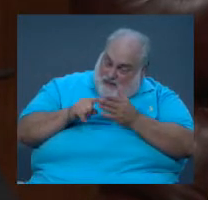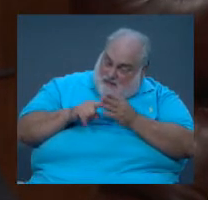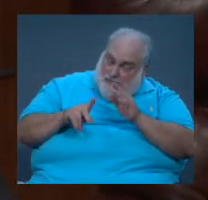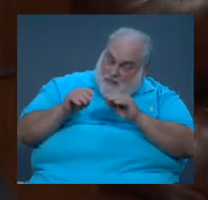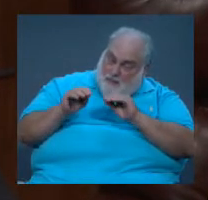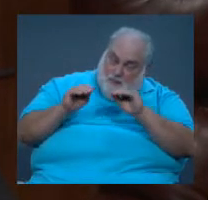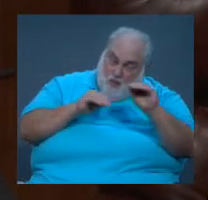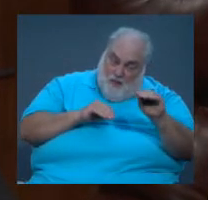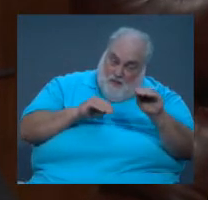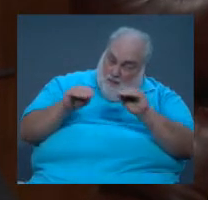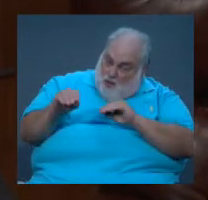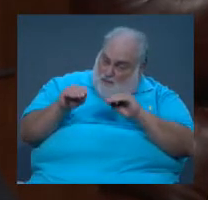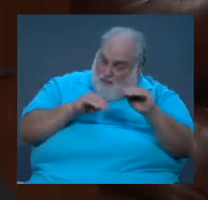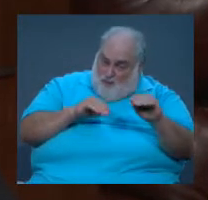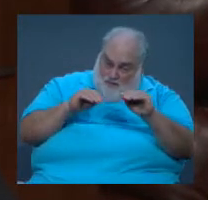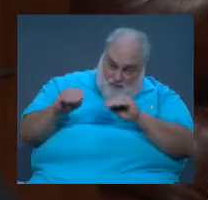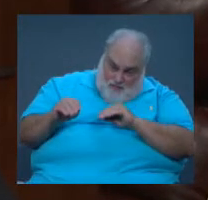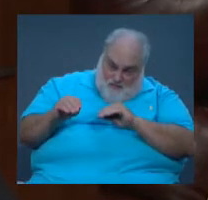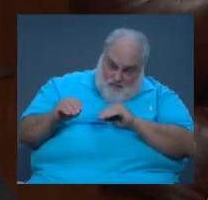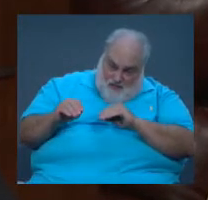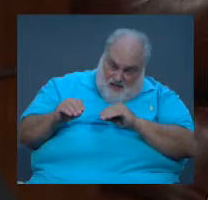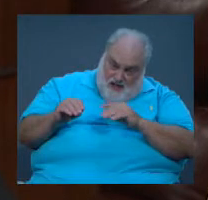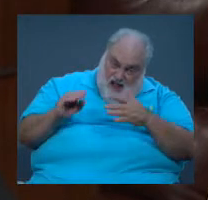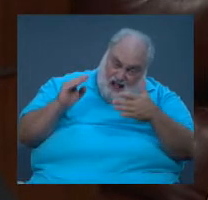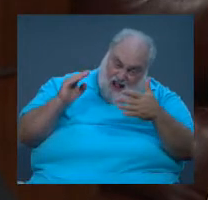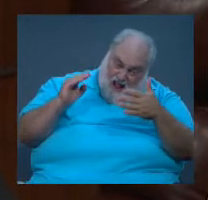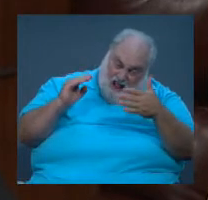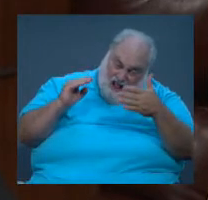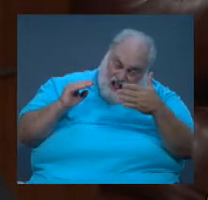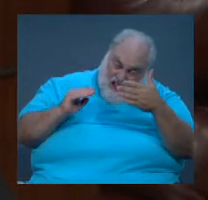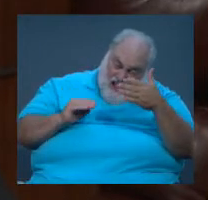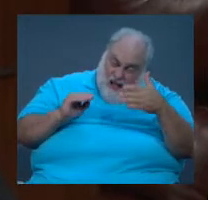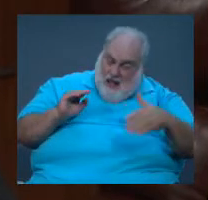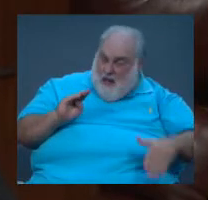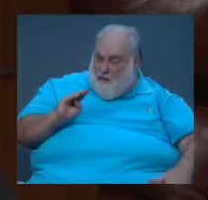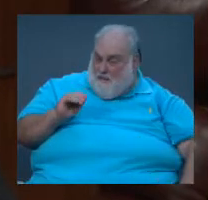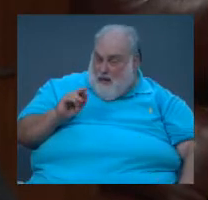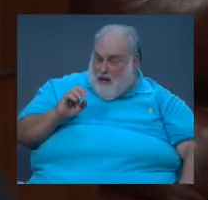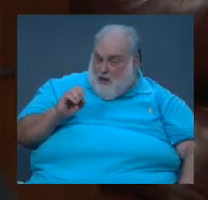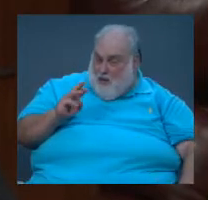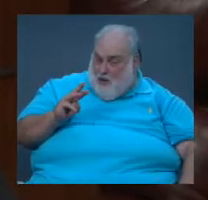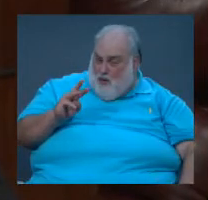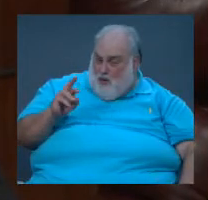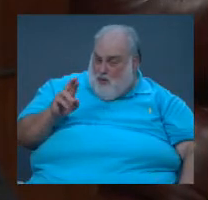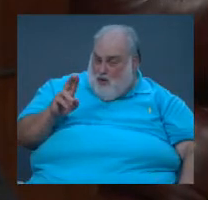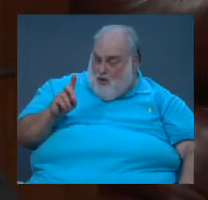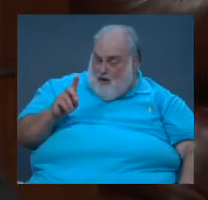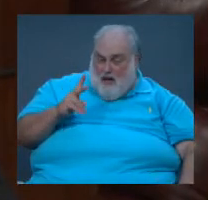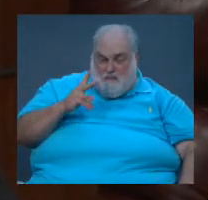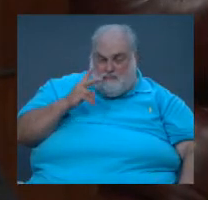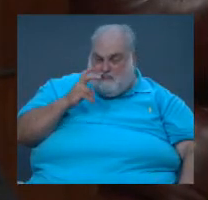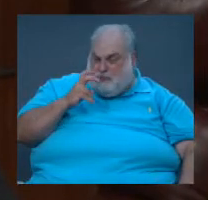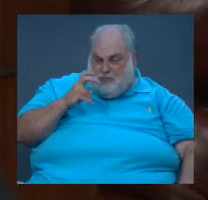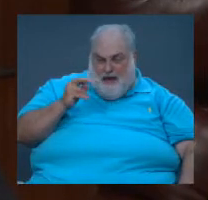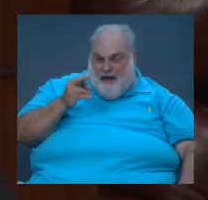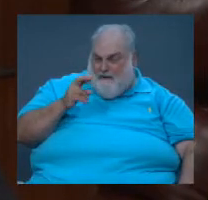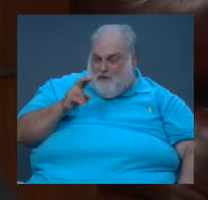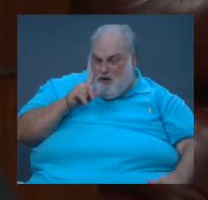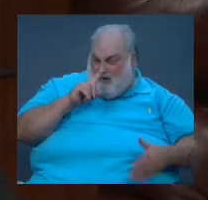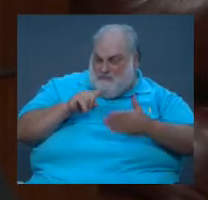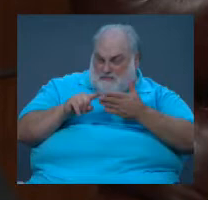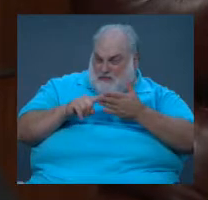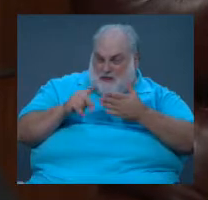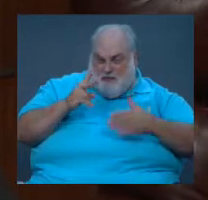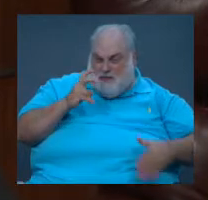in and out of them. And I got a whole row on Barrel Road that I don't believe to have ever been inspected. And